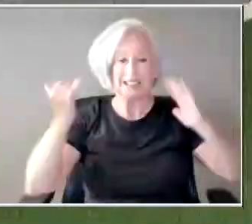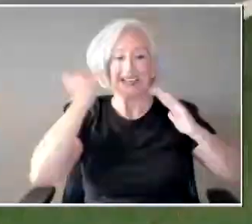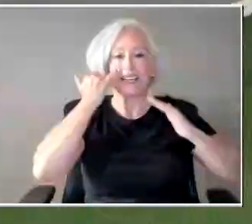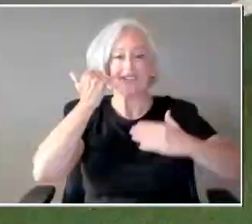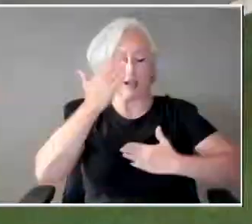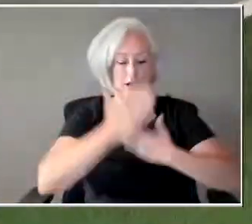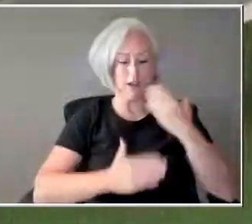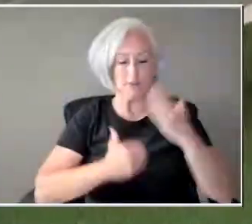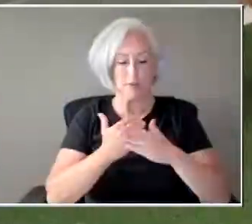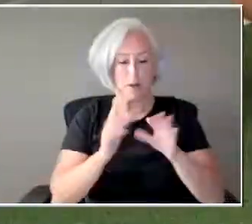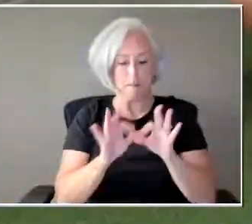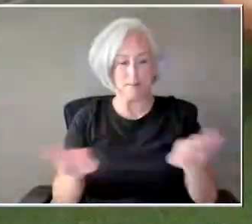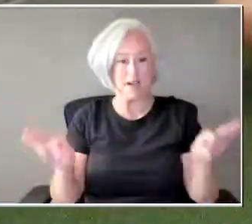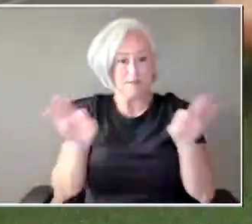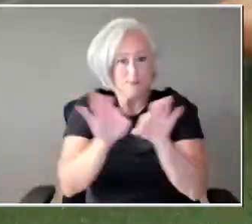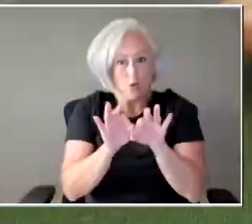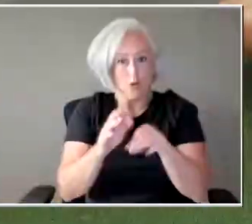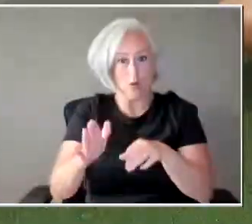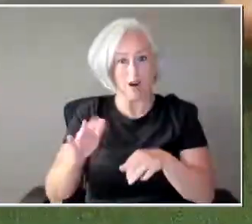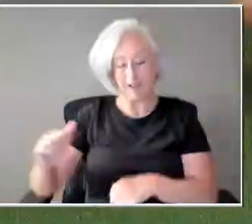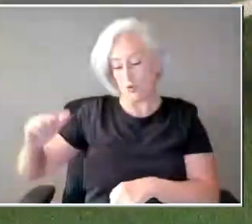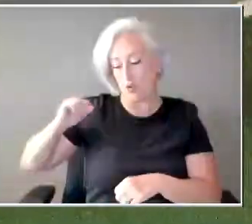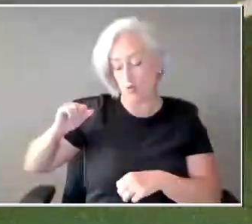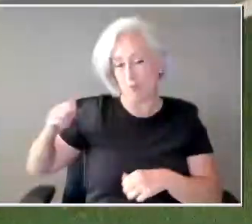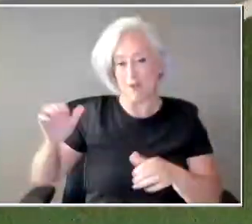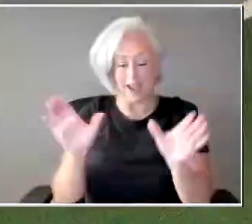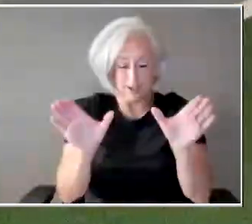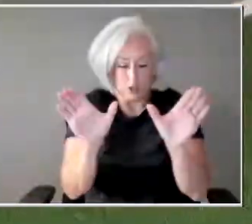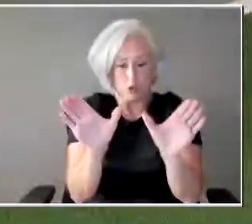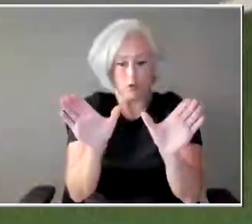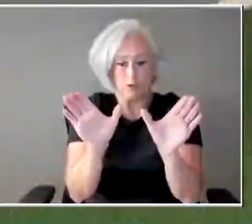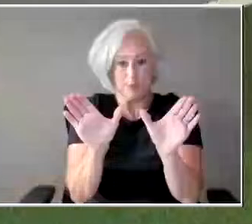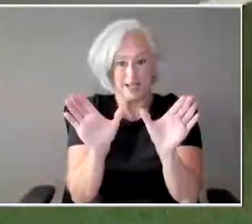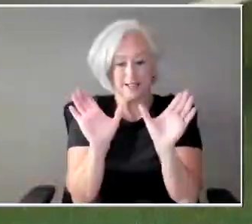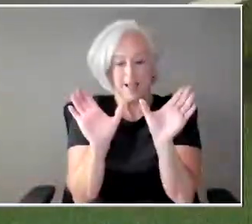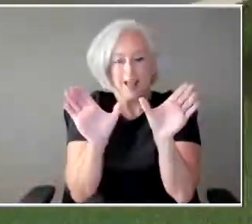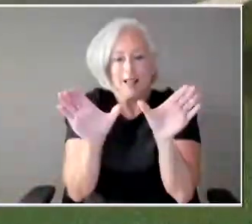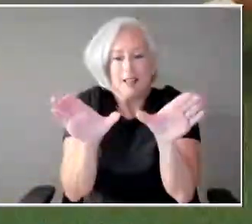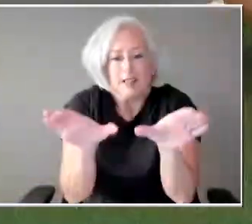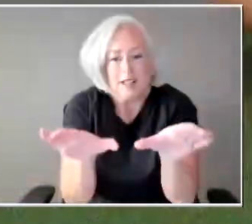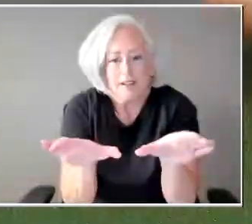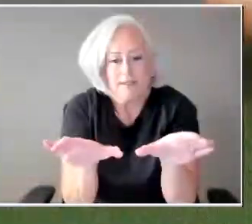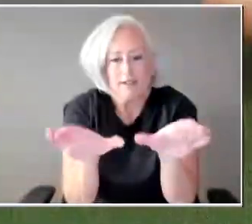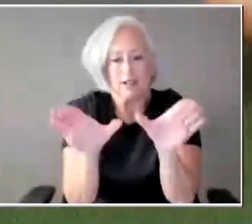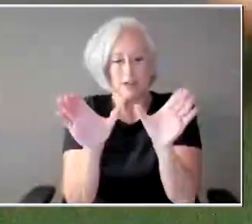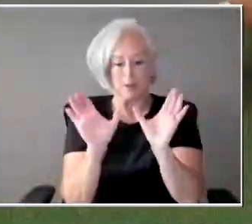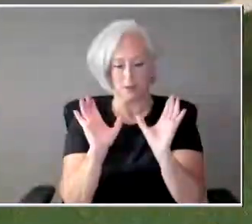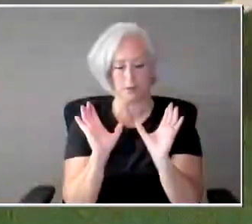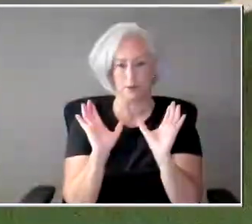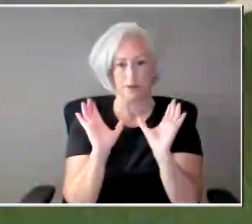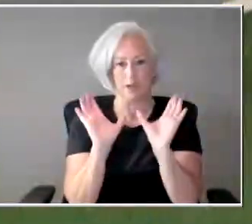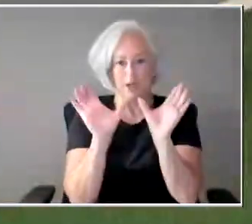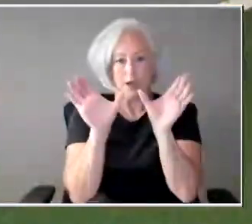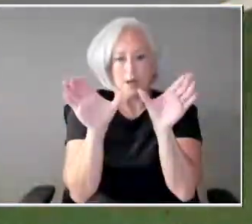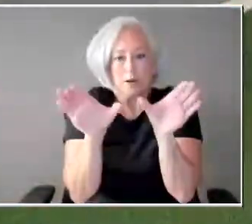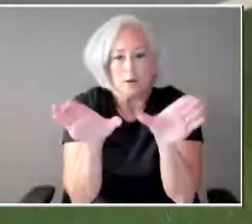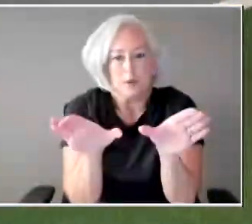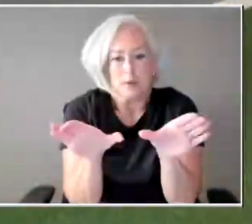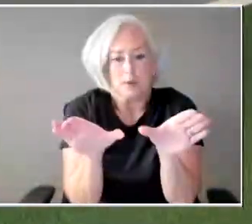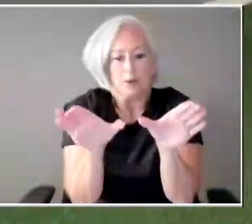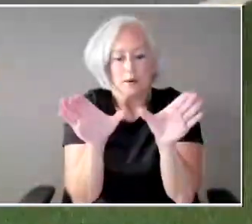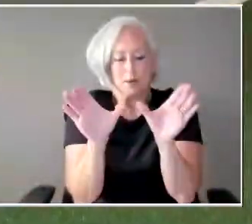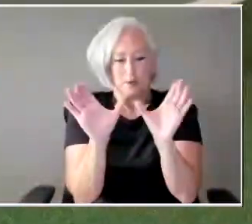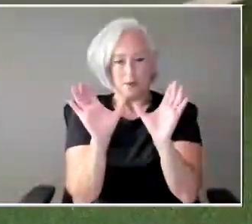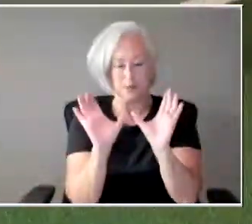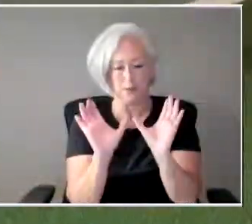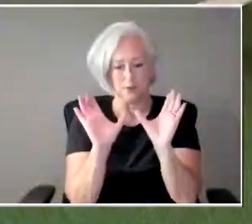of your shoulder blades are. So just kind of up and down, right to where the shoulder blades come off the floor, keeping that tension through that